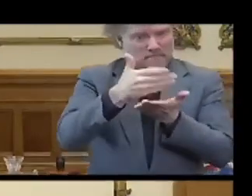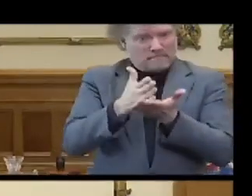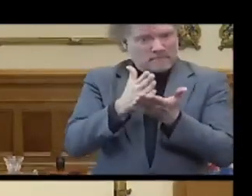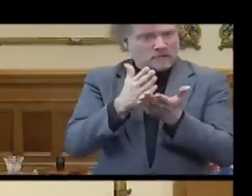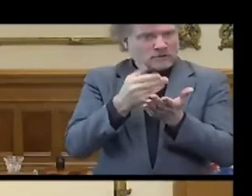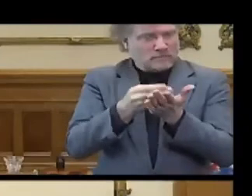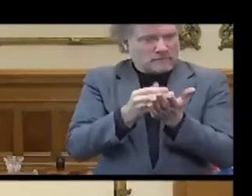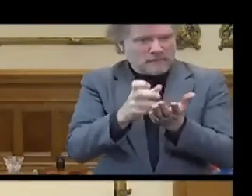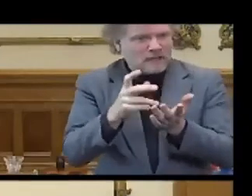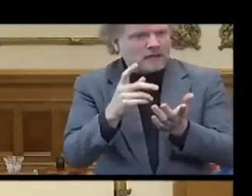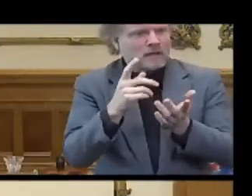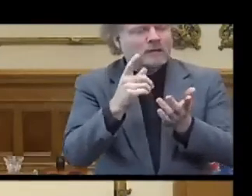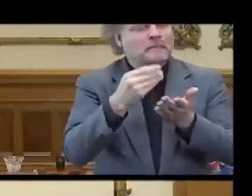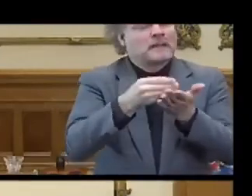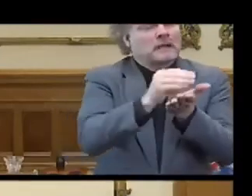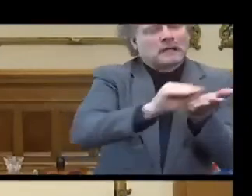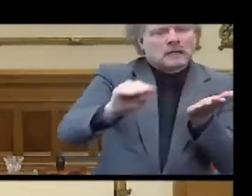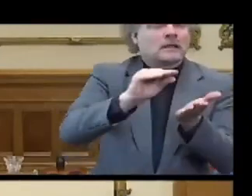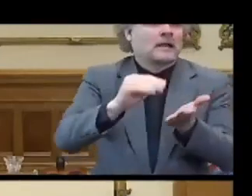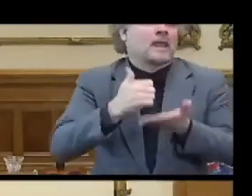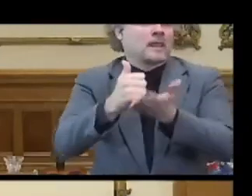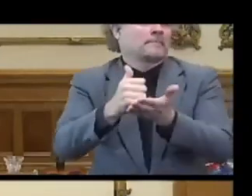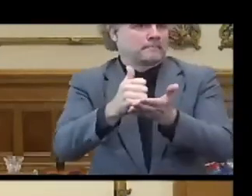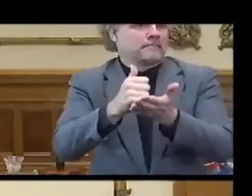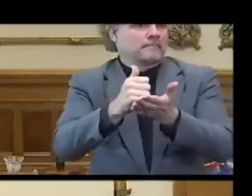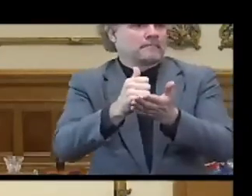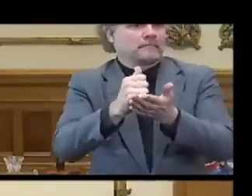be reallocated to help make this happen?